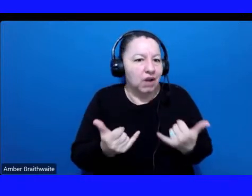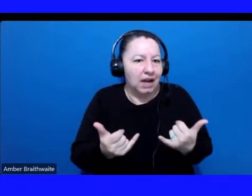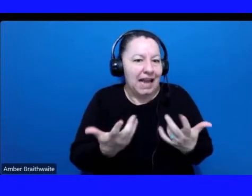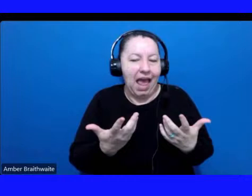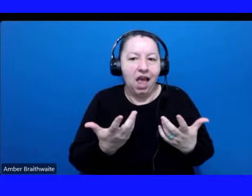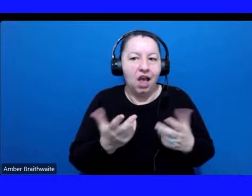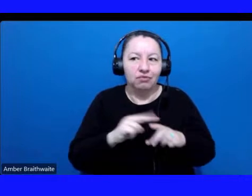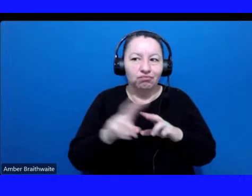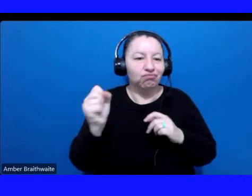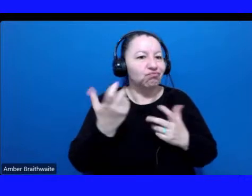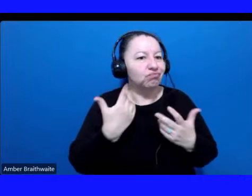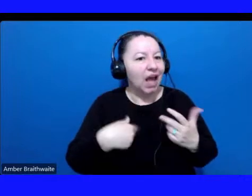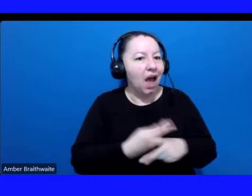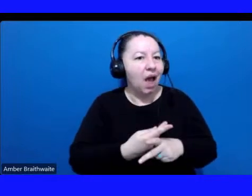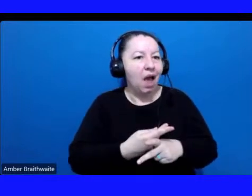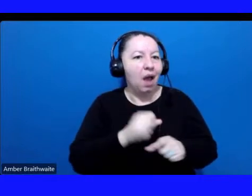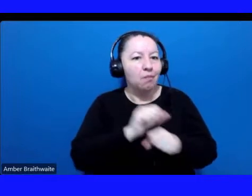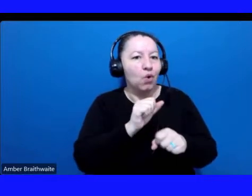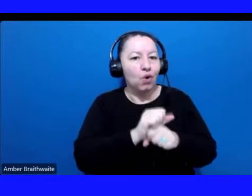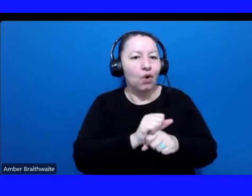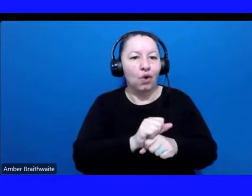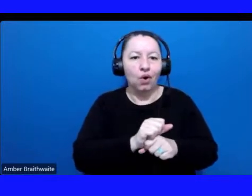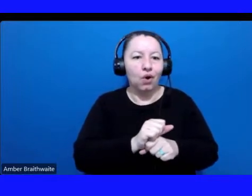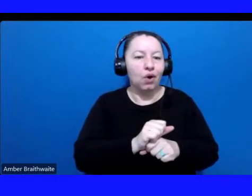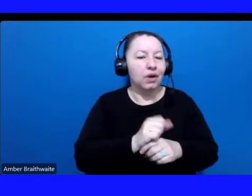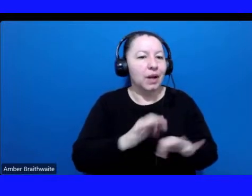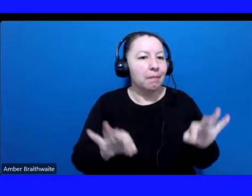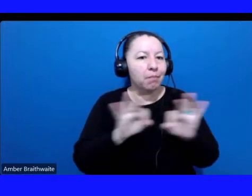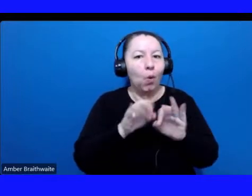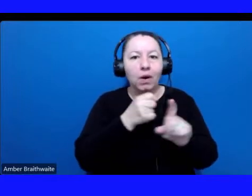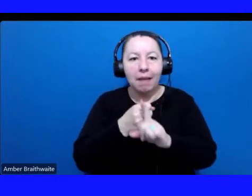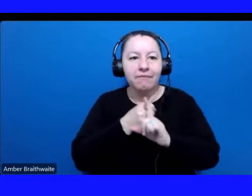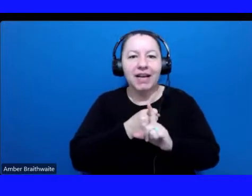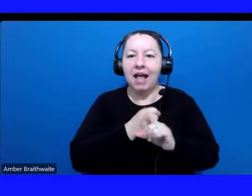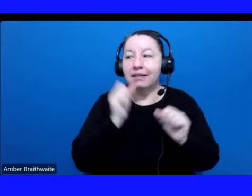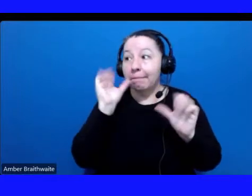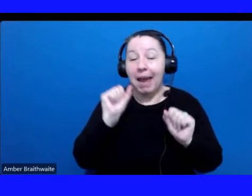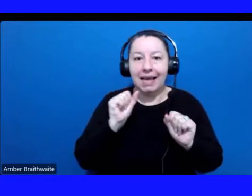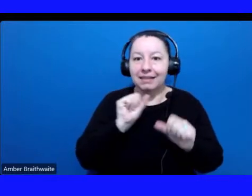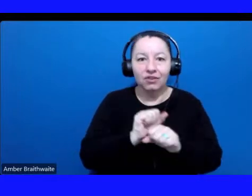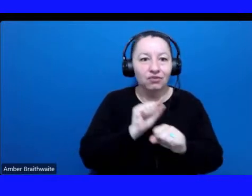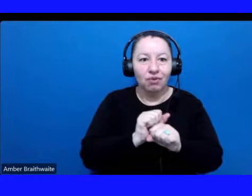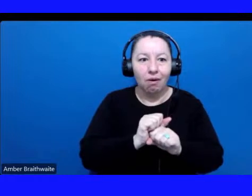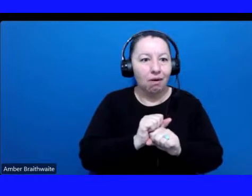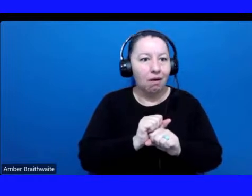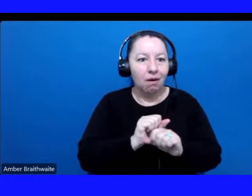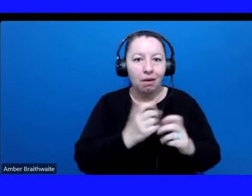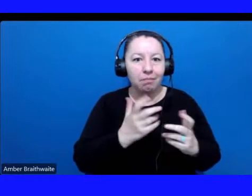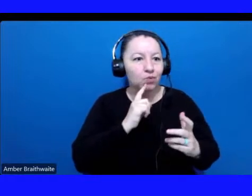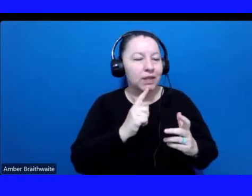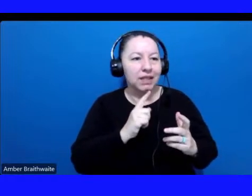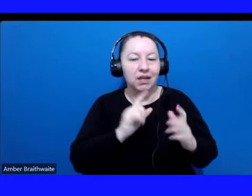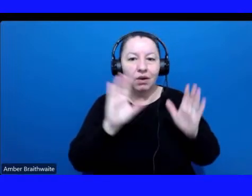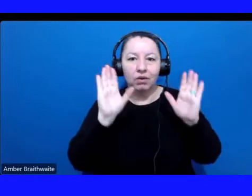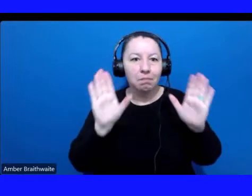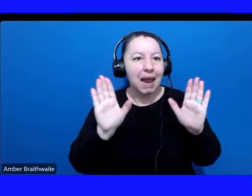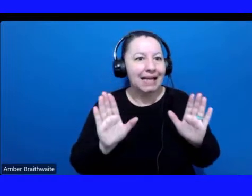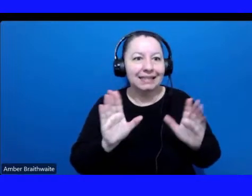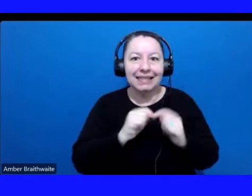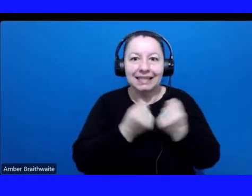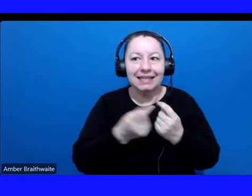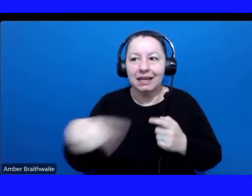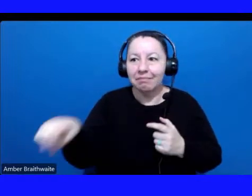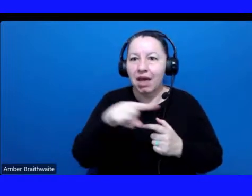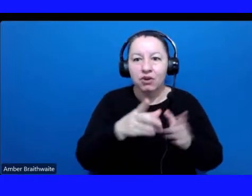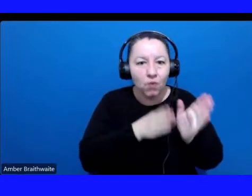positive impact down the road. So that's my comment. Otherwise, I'll leave it open to the other board members to have any other comments. But